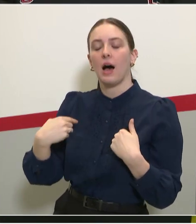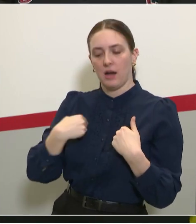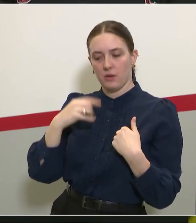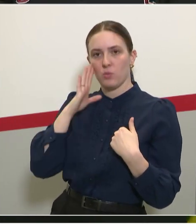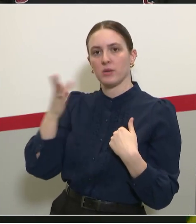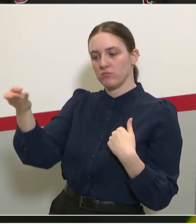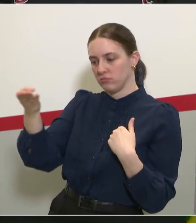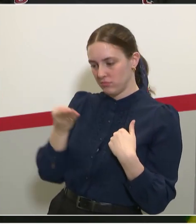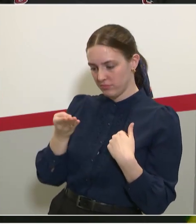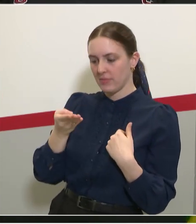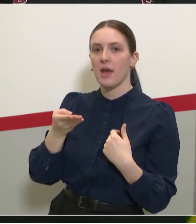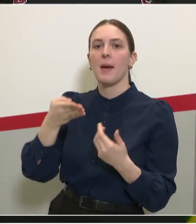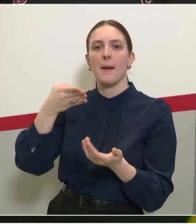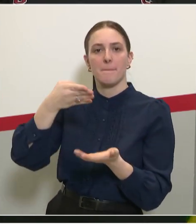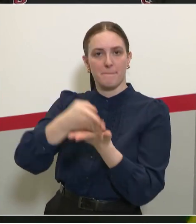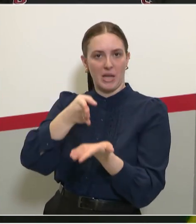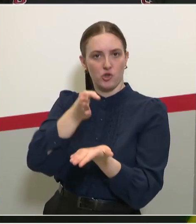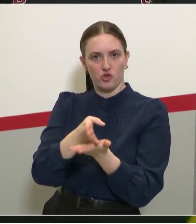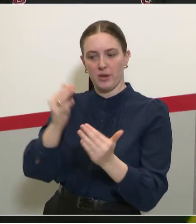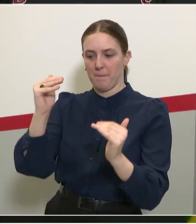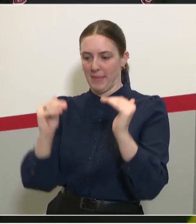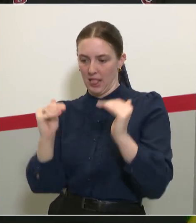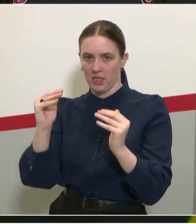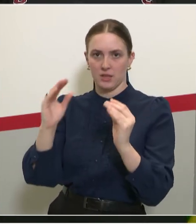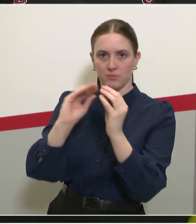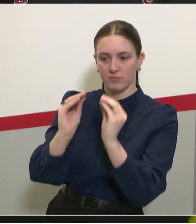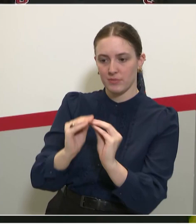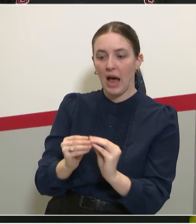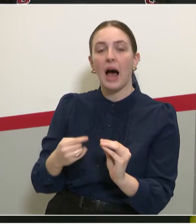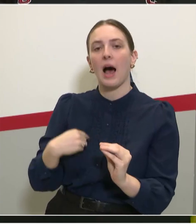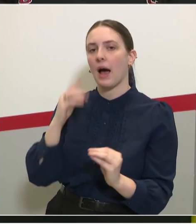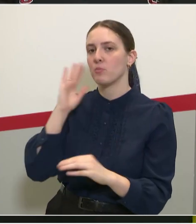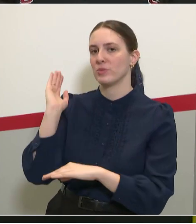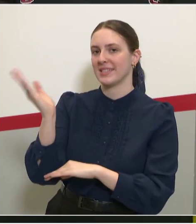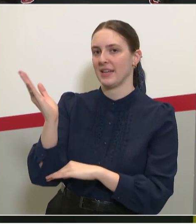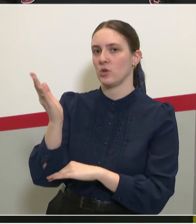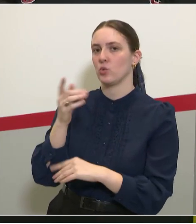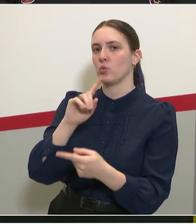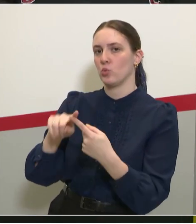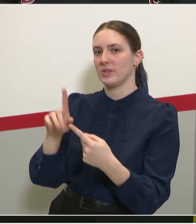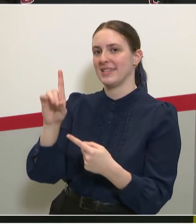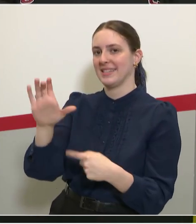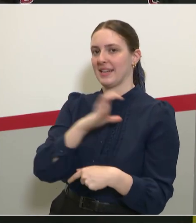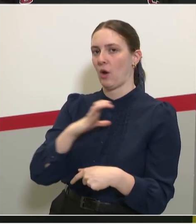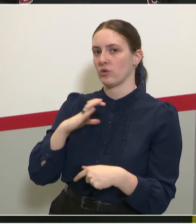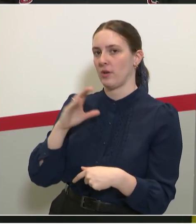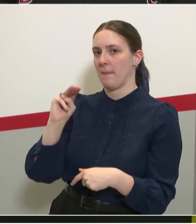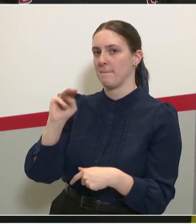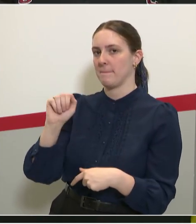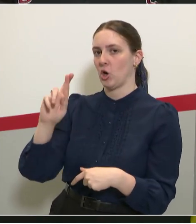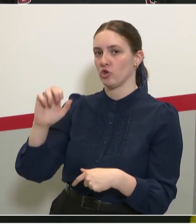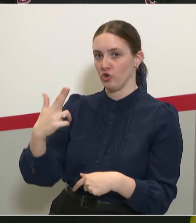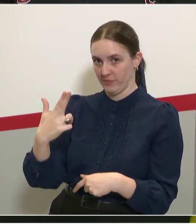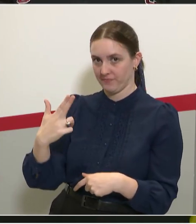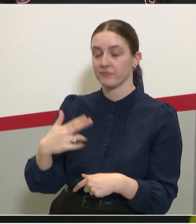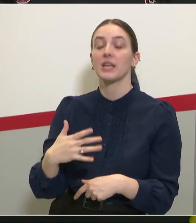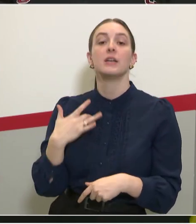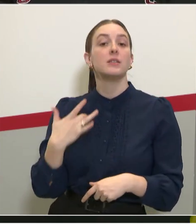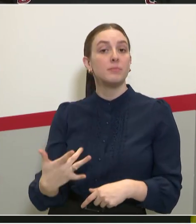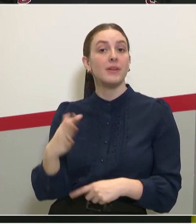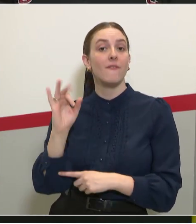I present that balanced budget to the council in March. Typically in February, I have a series of